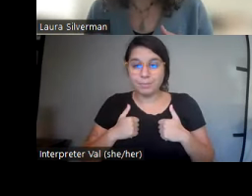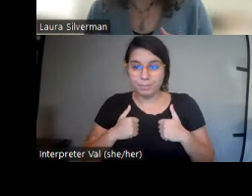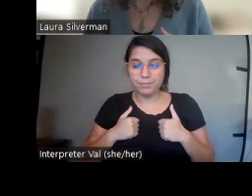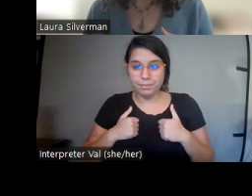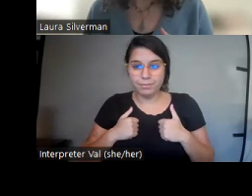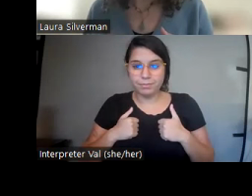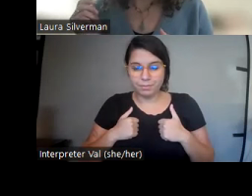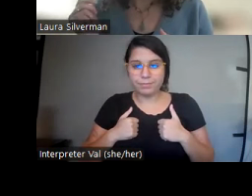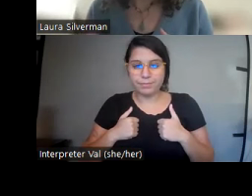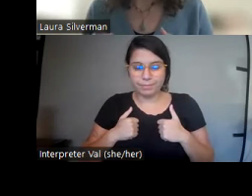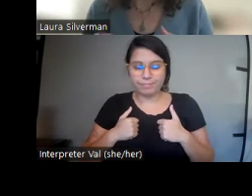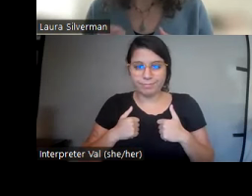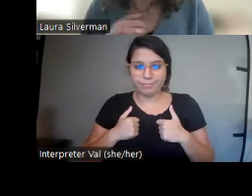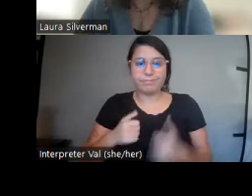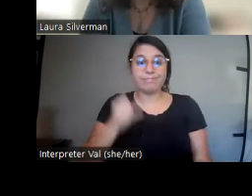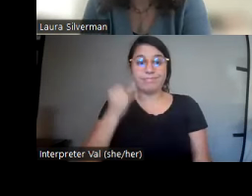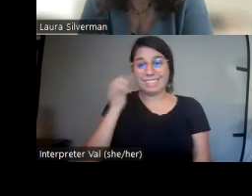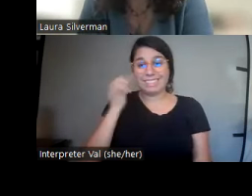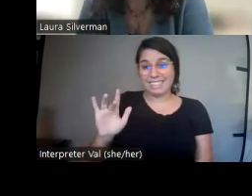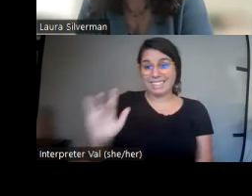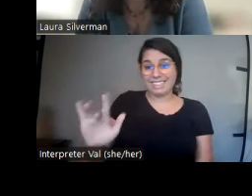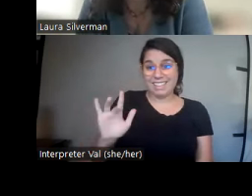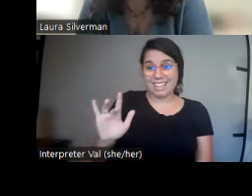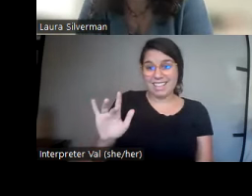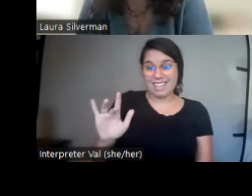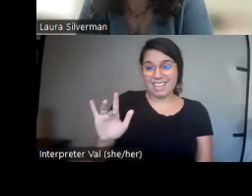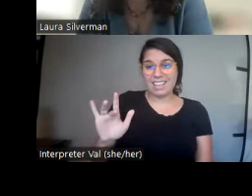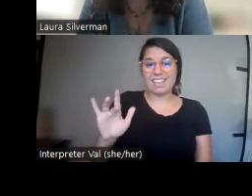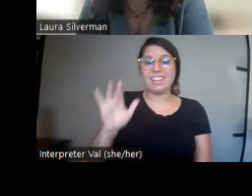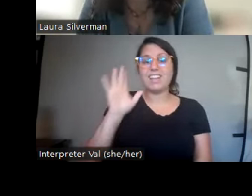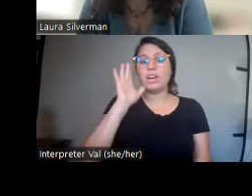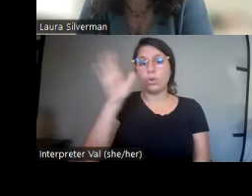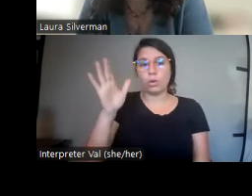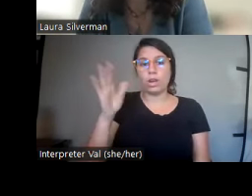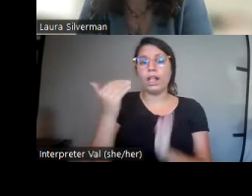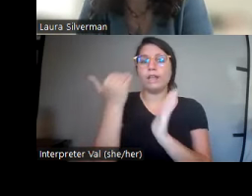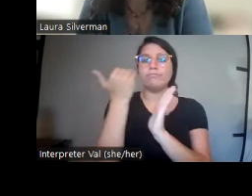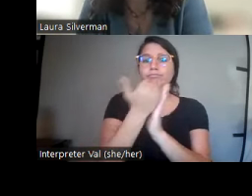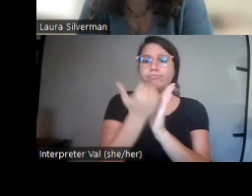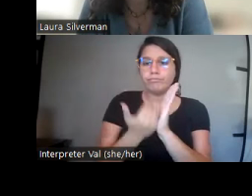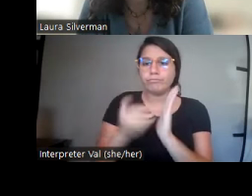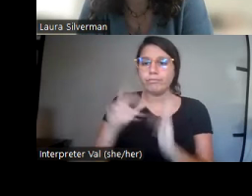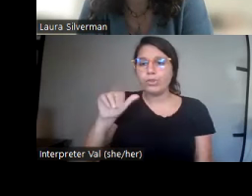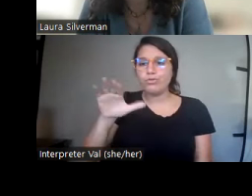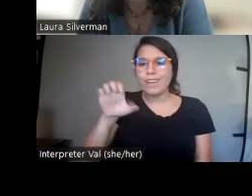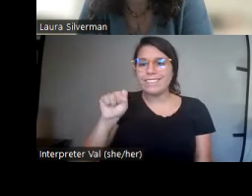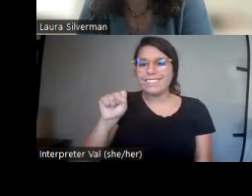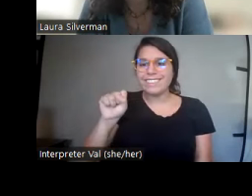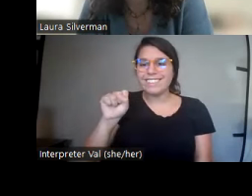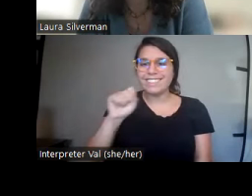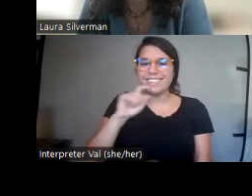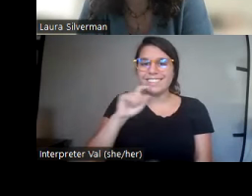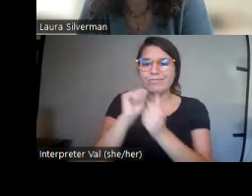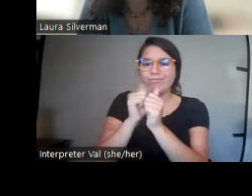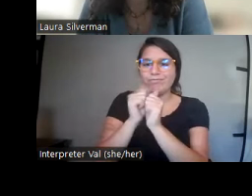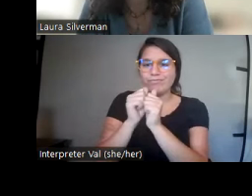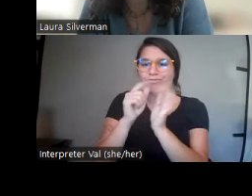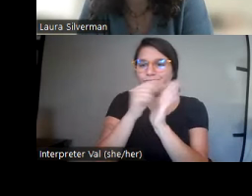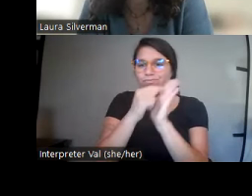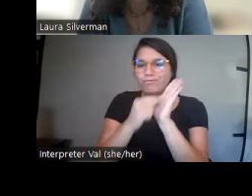website. And then if you click the button, it lists the races that are in your district. So you can select different candidates within